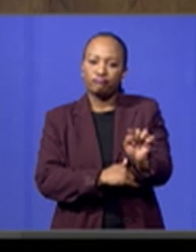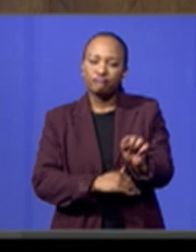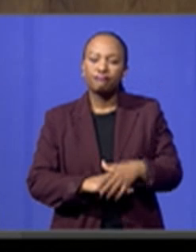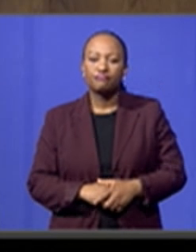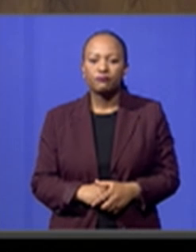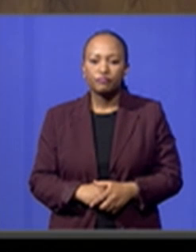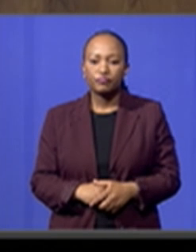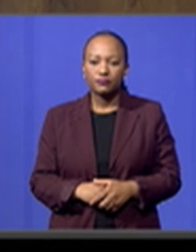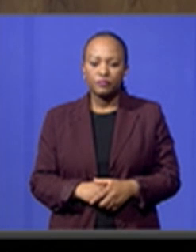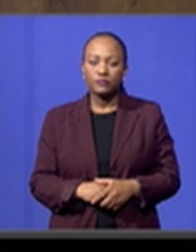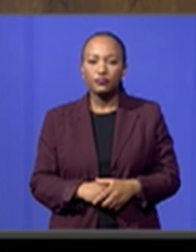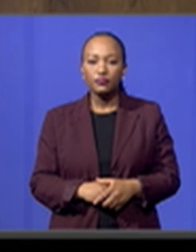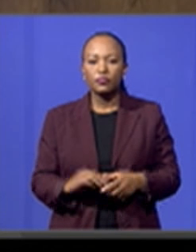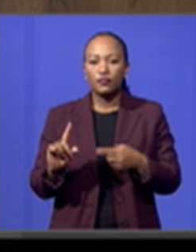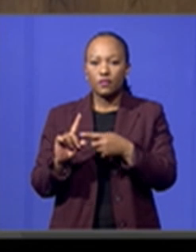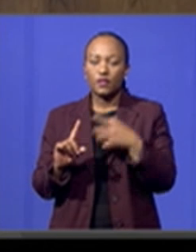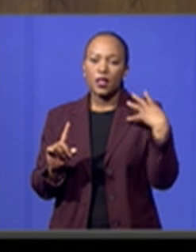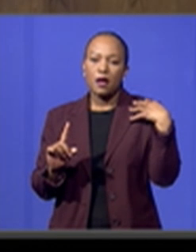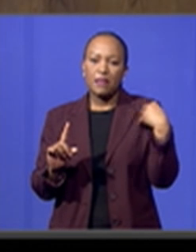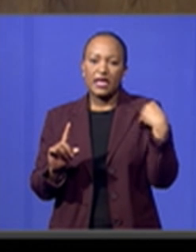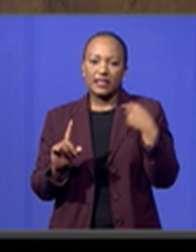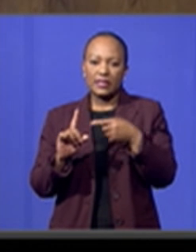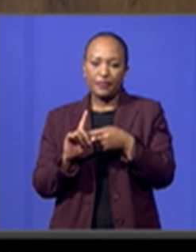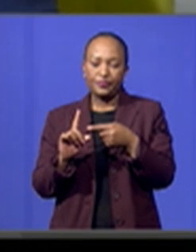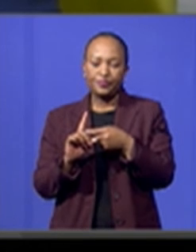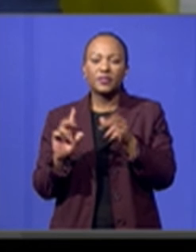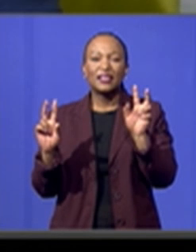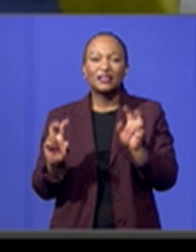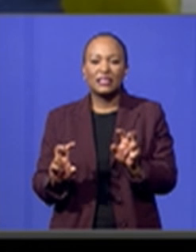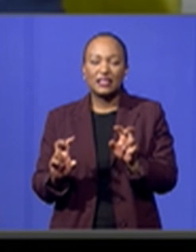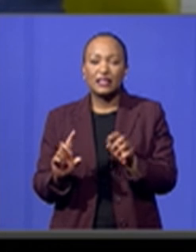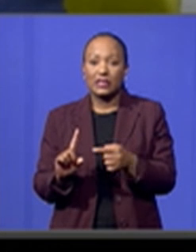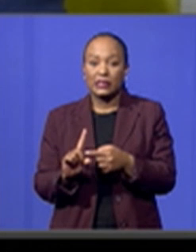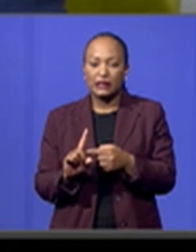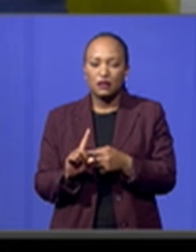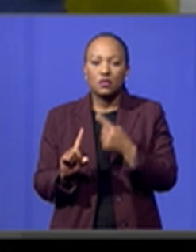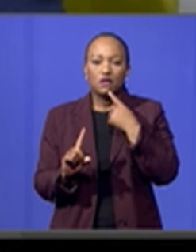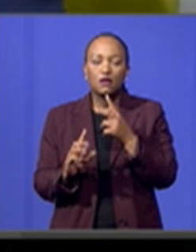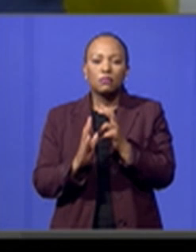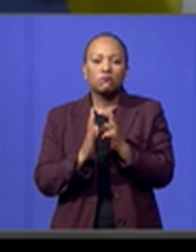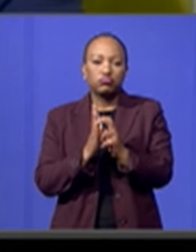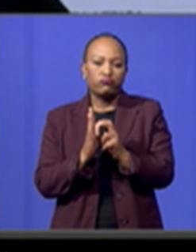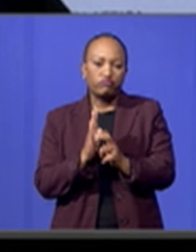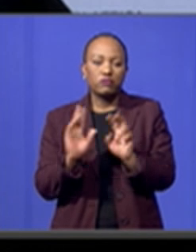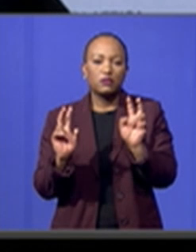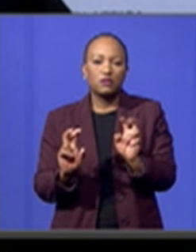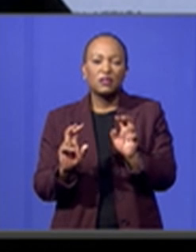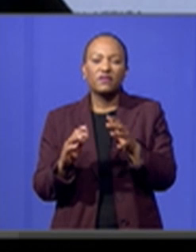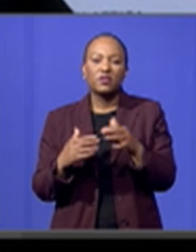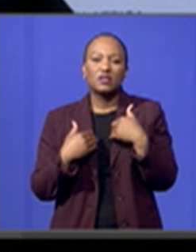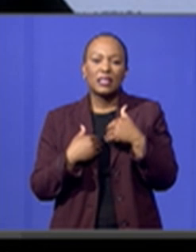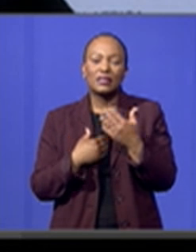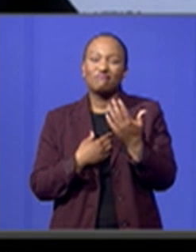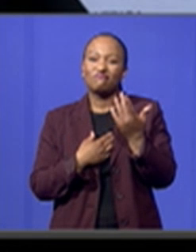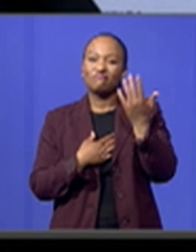Tona ya motlakase Ngaka Kgosientsho Ramokgopa a re melawana ya gajana ya motlakase e simolotsweng dingwaga di le 17 tse